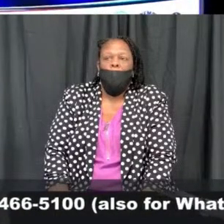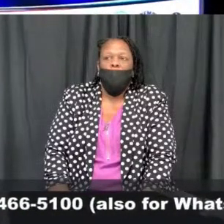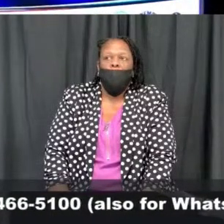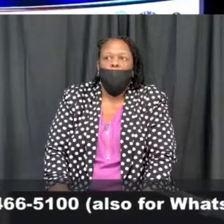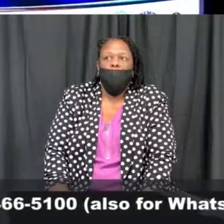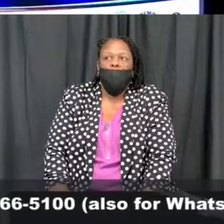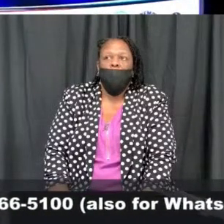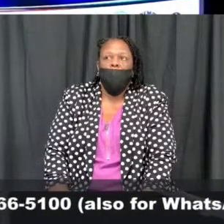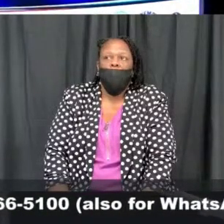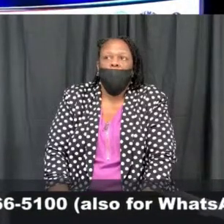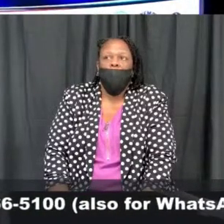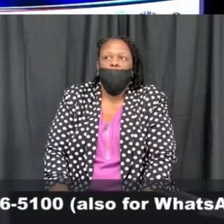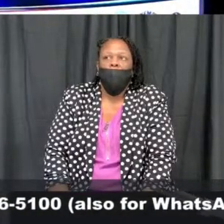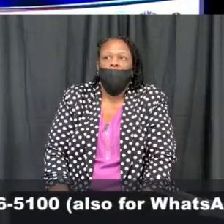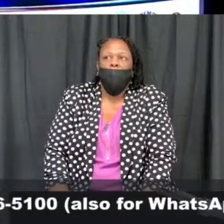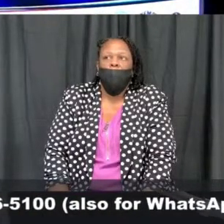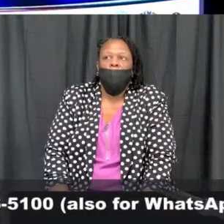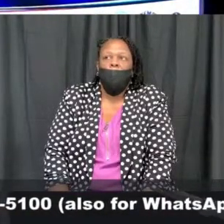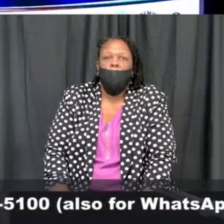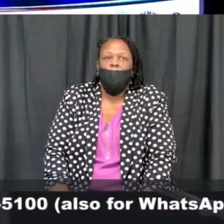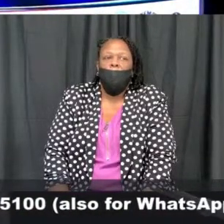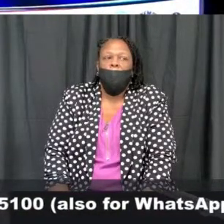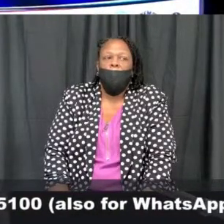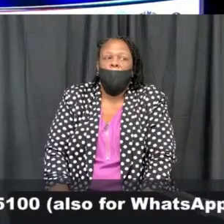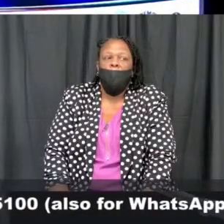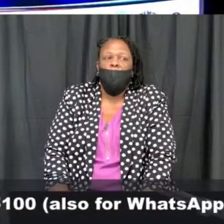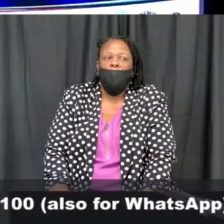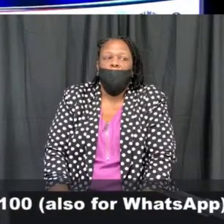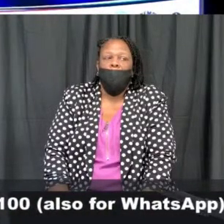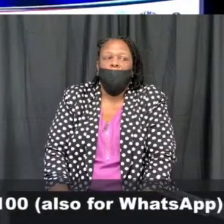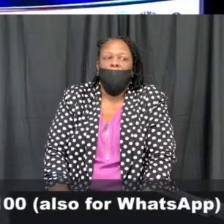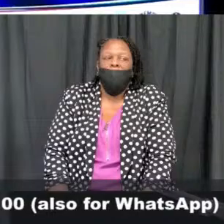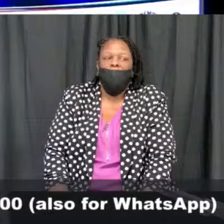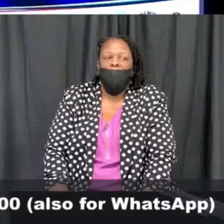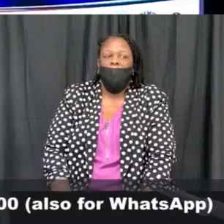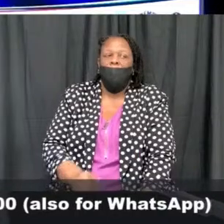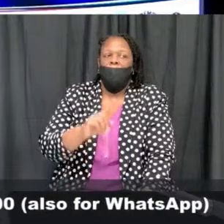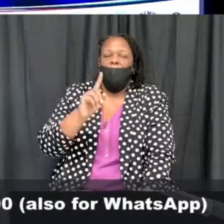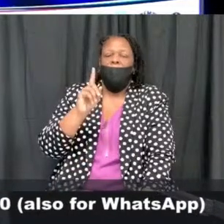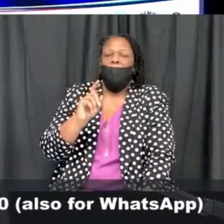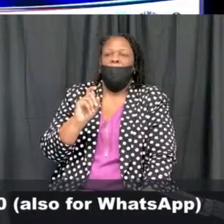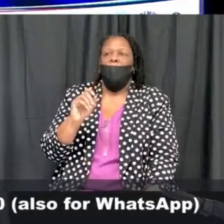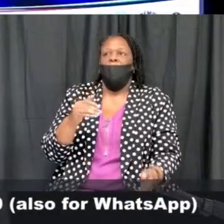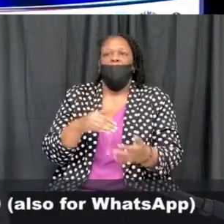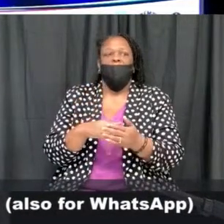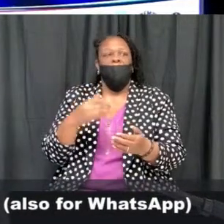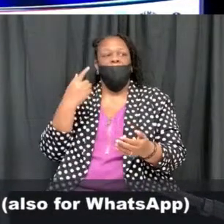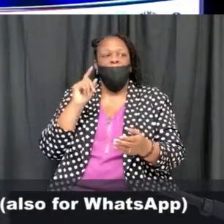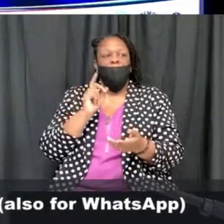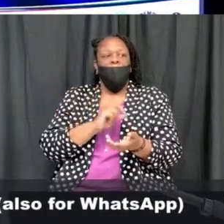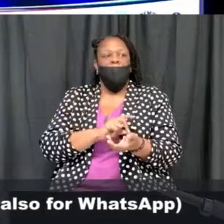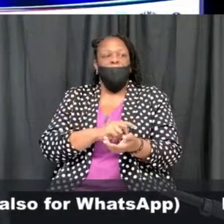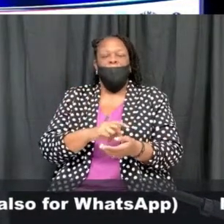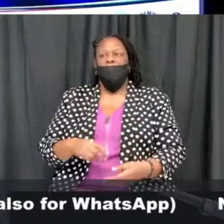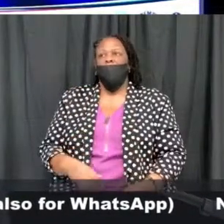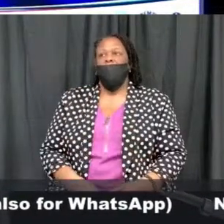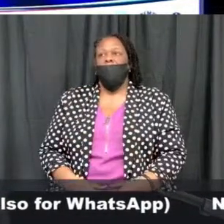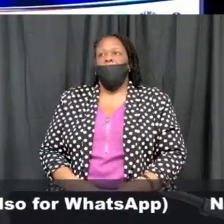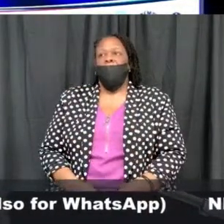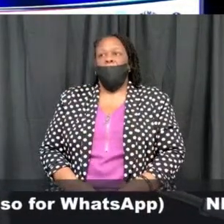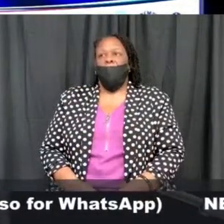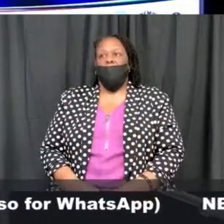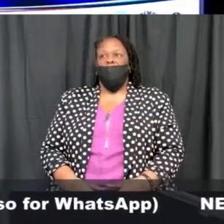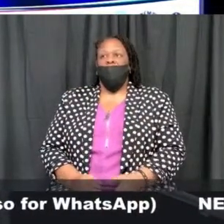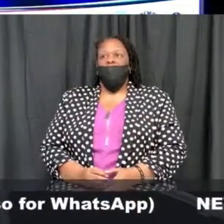And the next question as well goes to one of the medical professionals. From Von